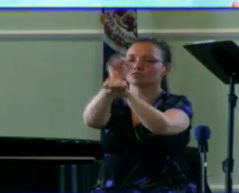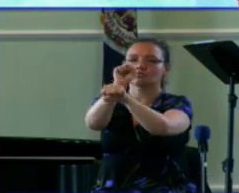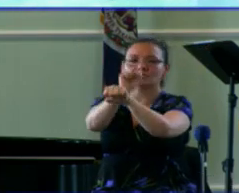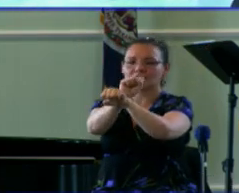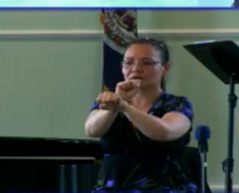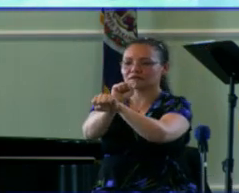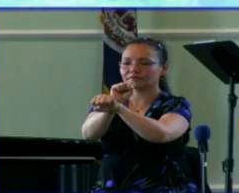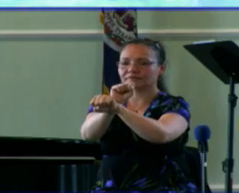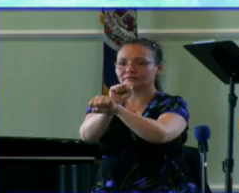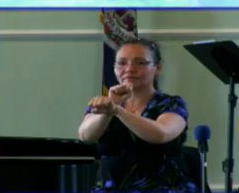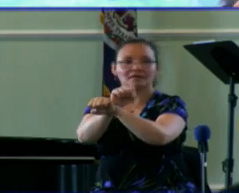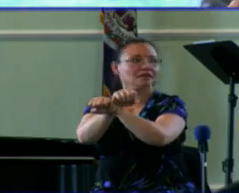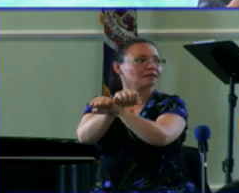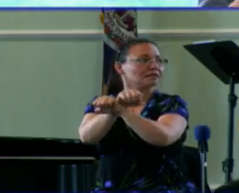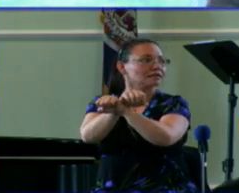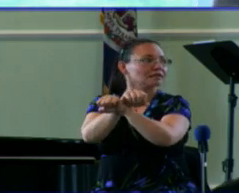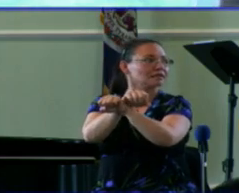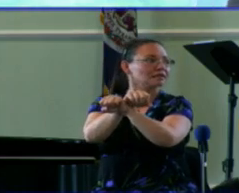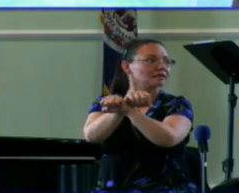There's something.